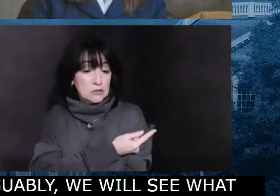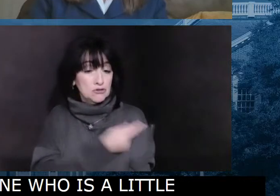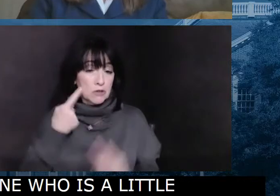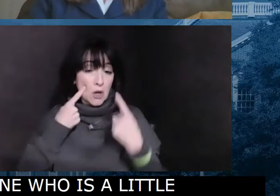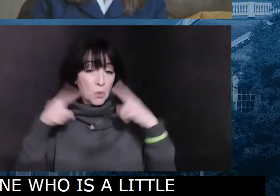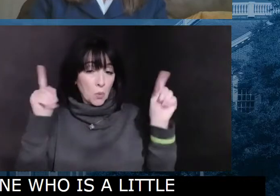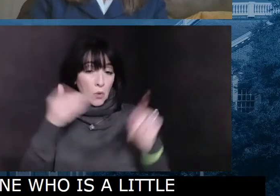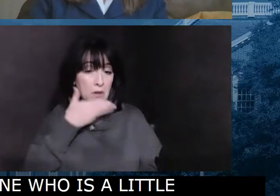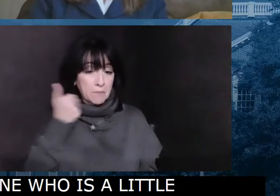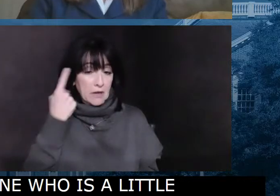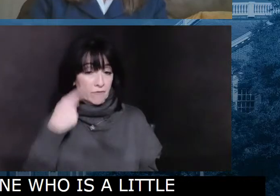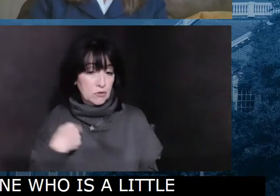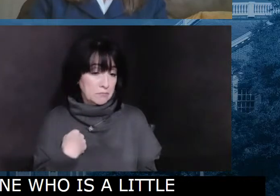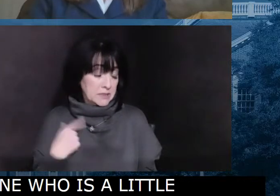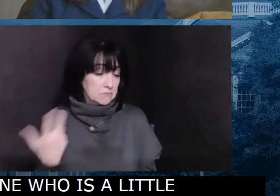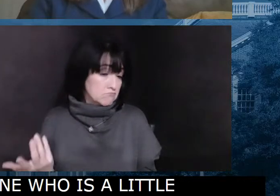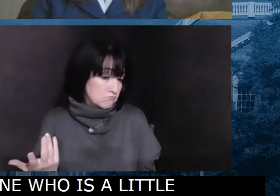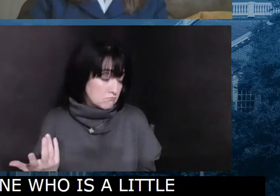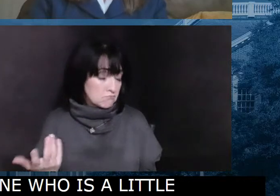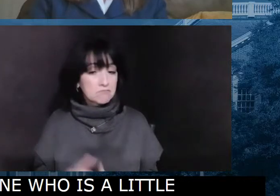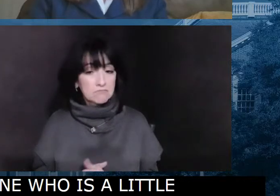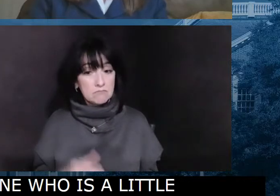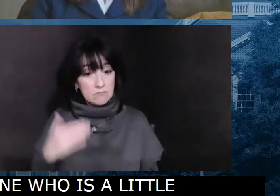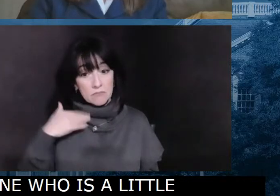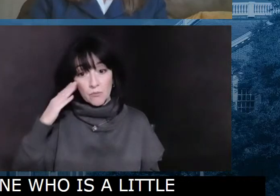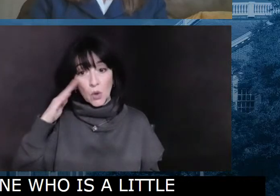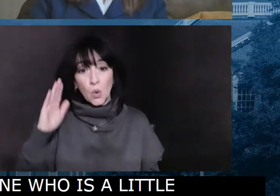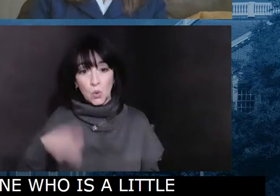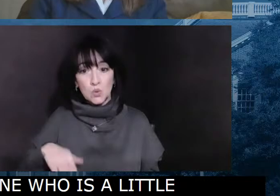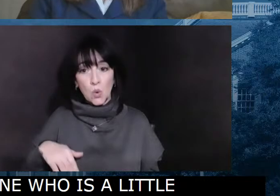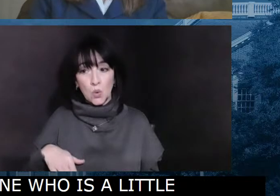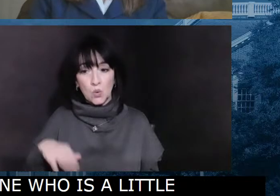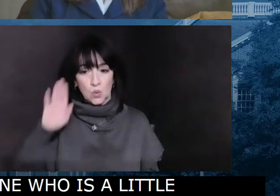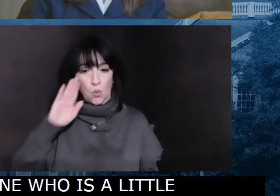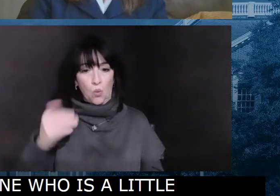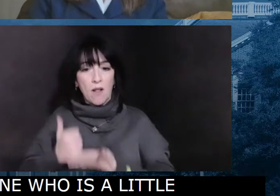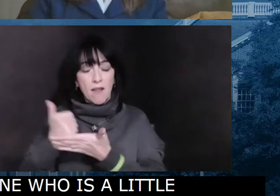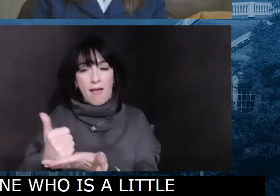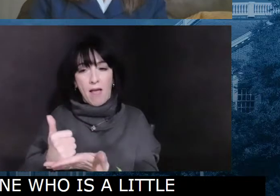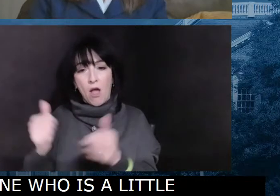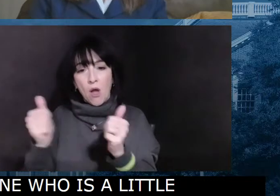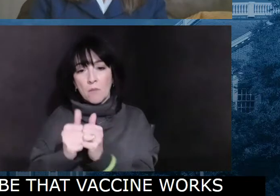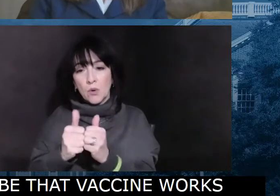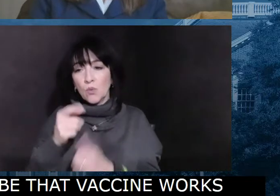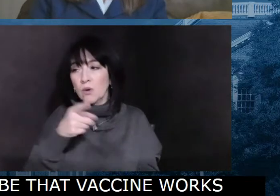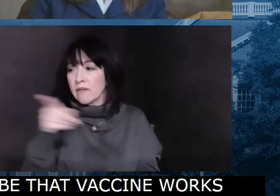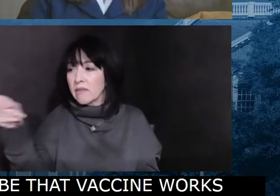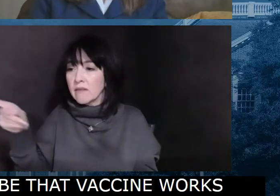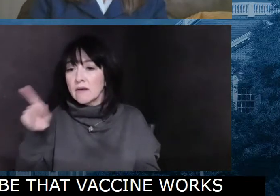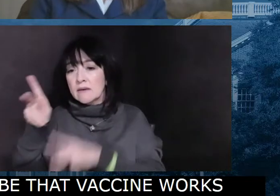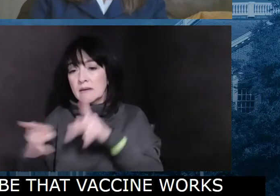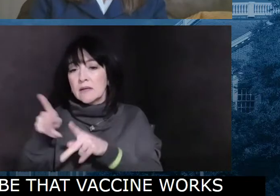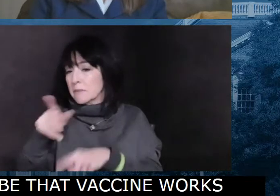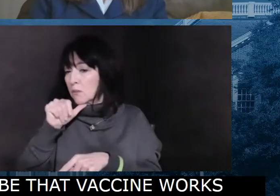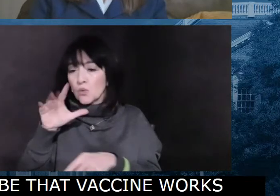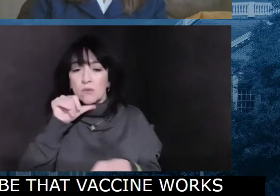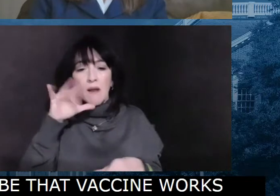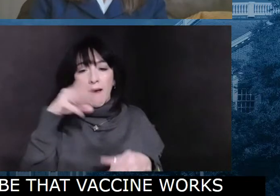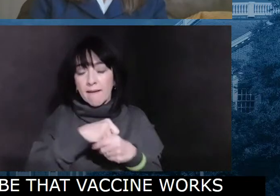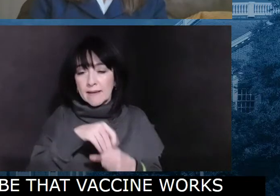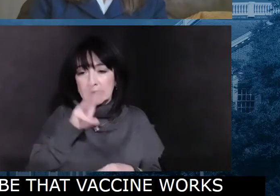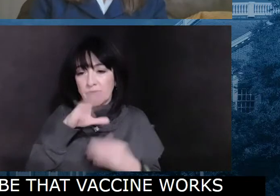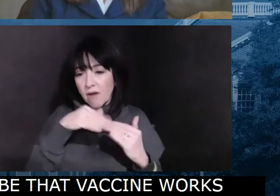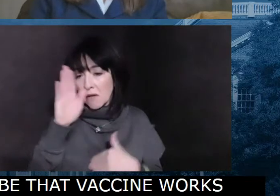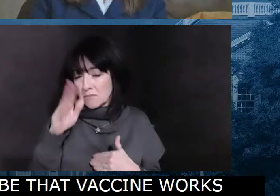it'll help us with first doses for folks that are not in the higher priority groups. And so I'm going to